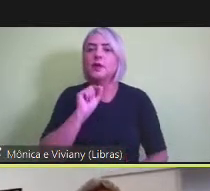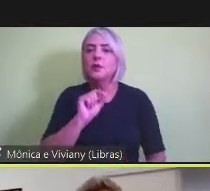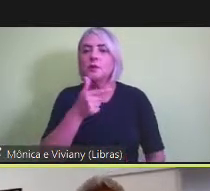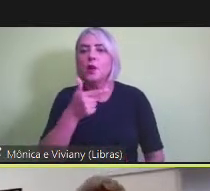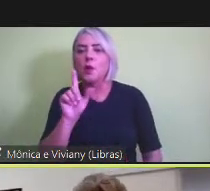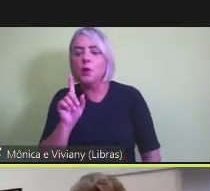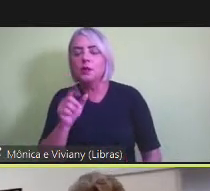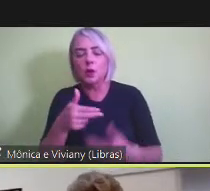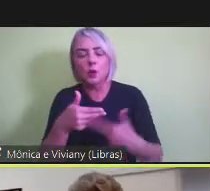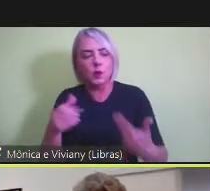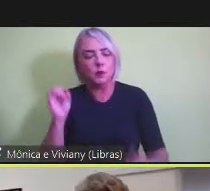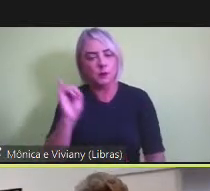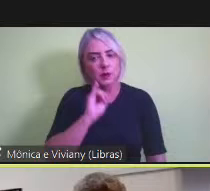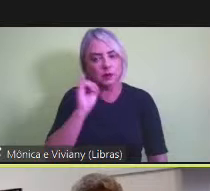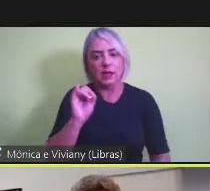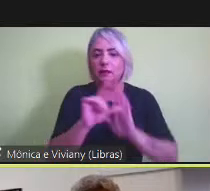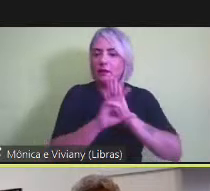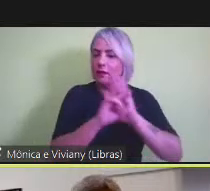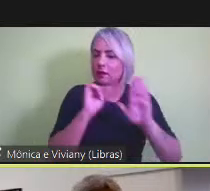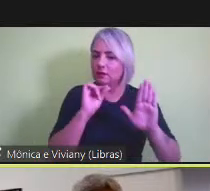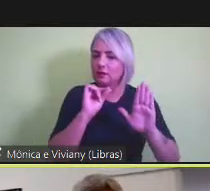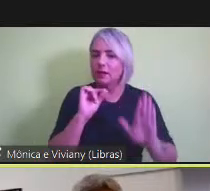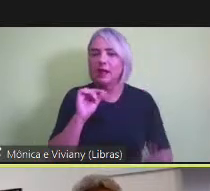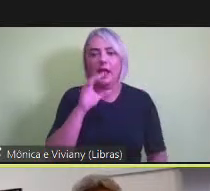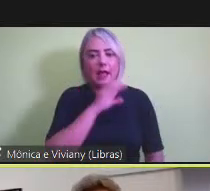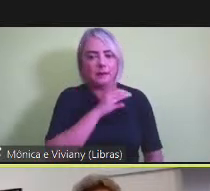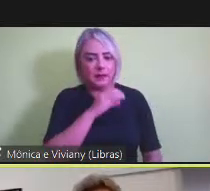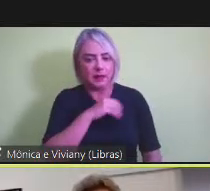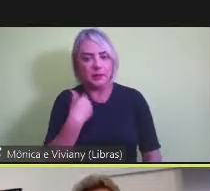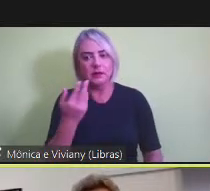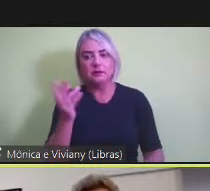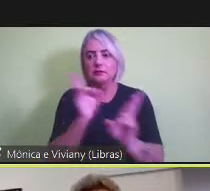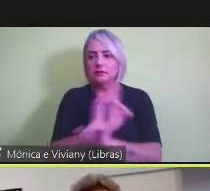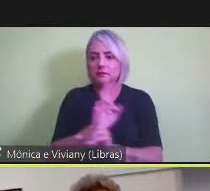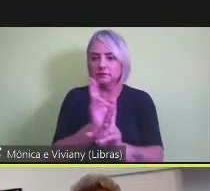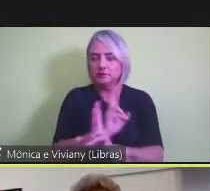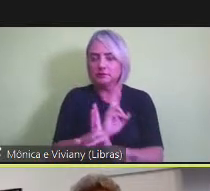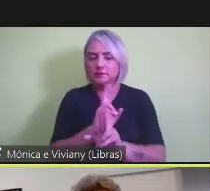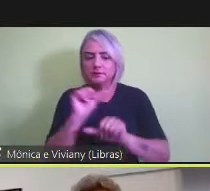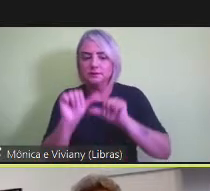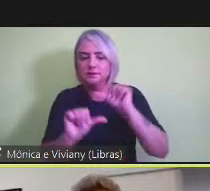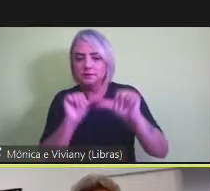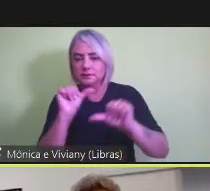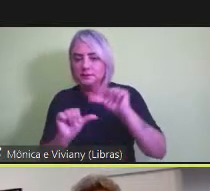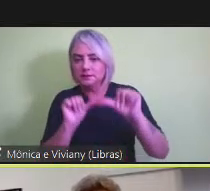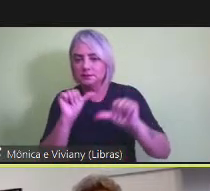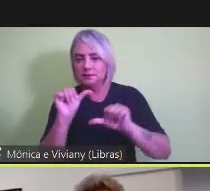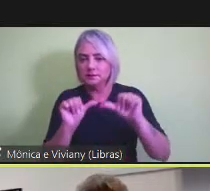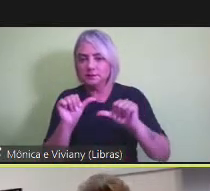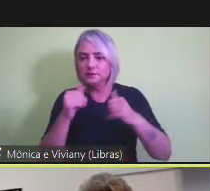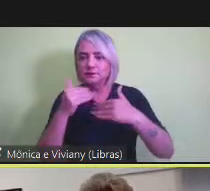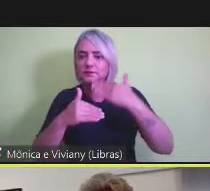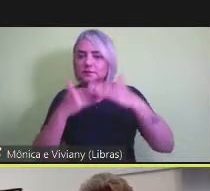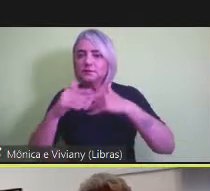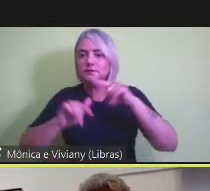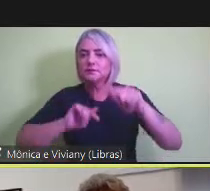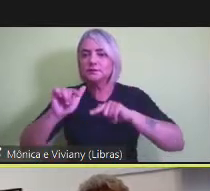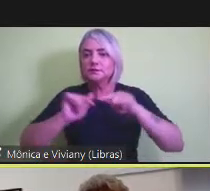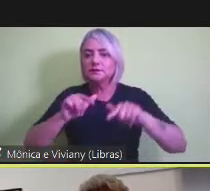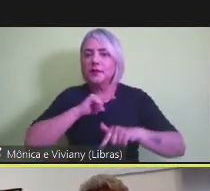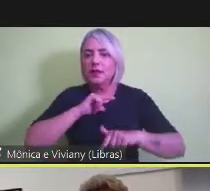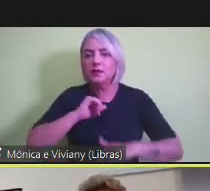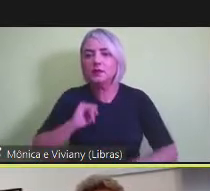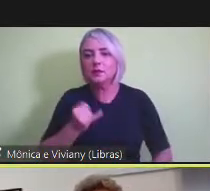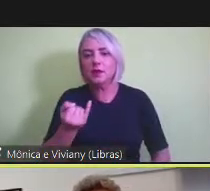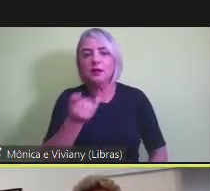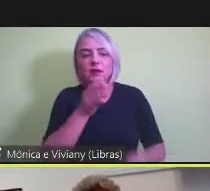communication. Another aspect that I would like to highlight very fast here about the changes from the